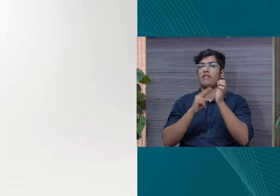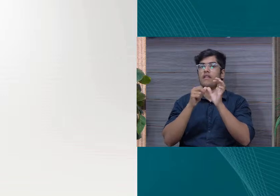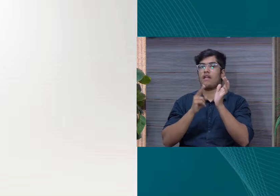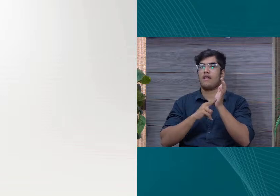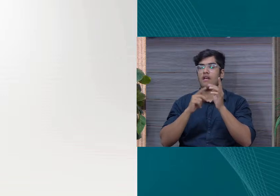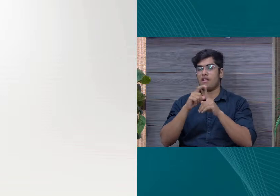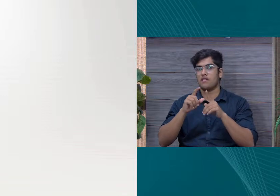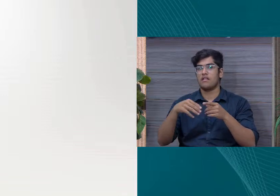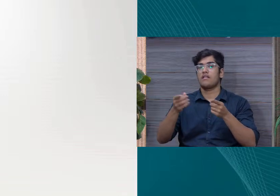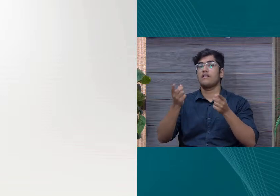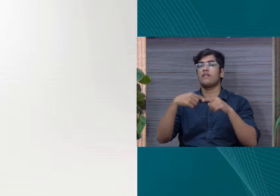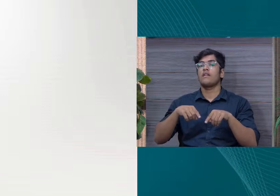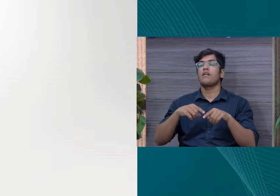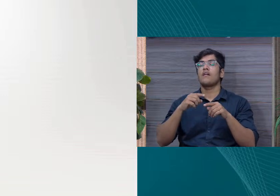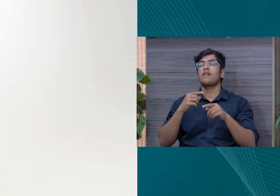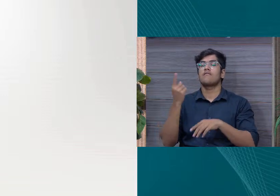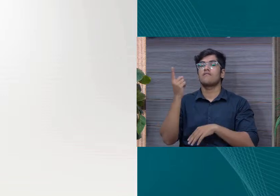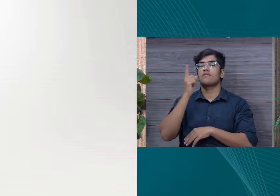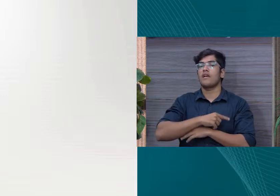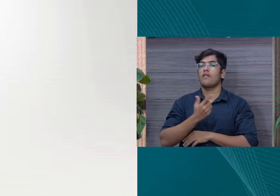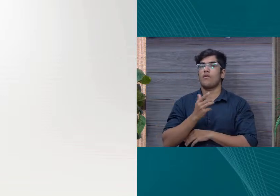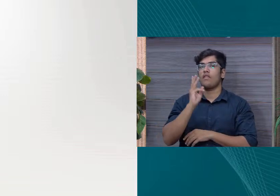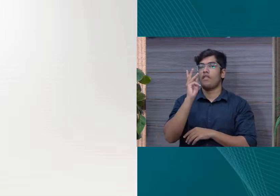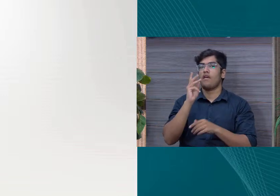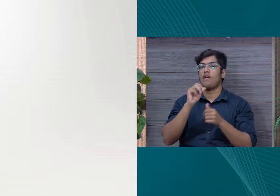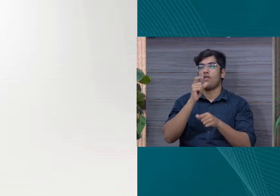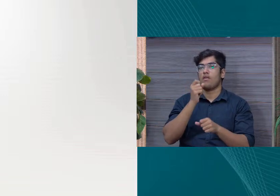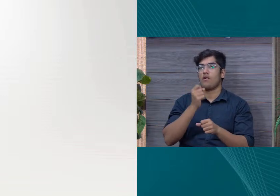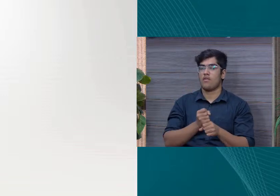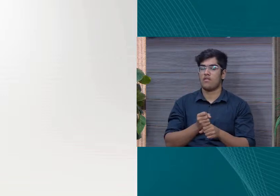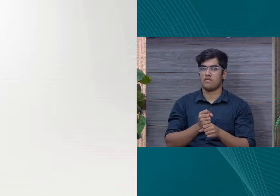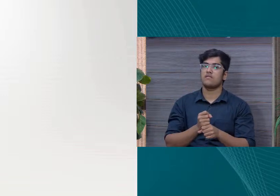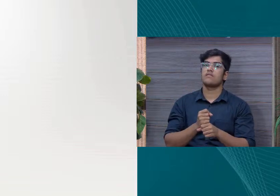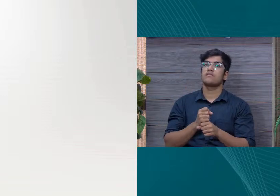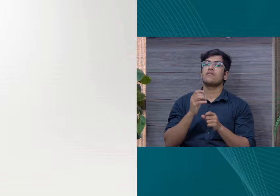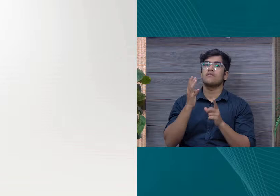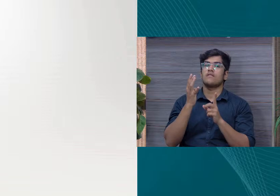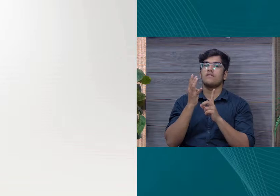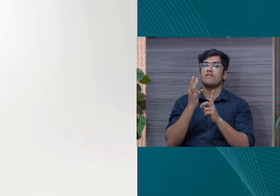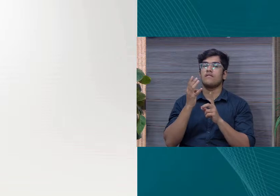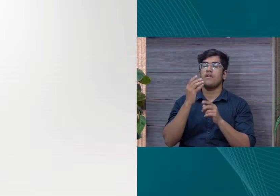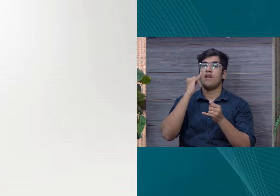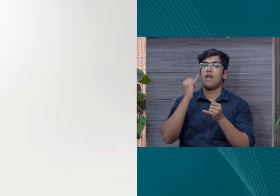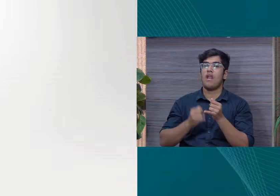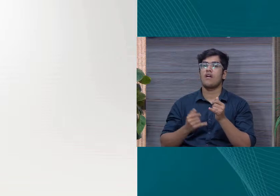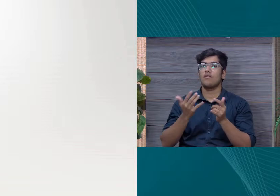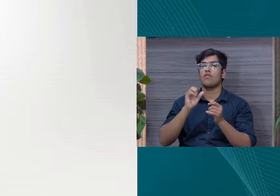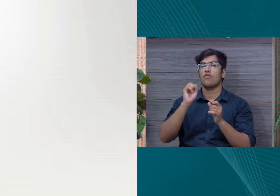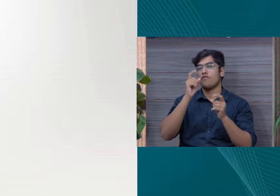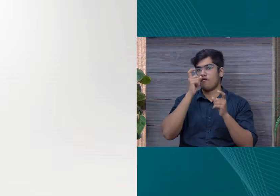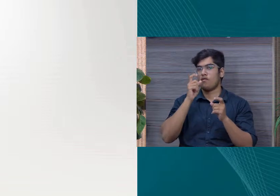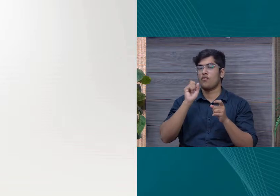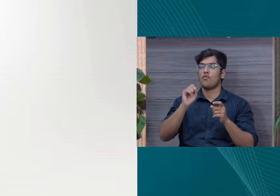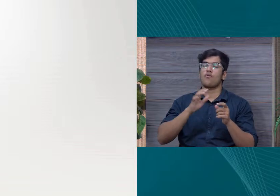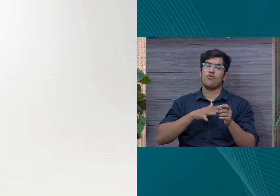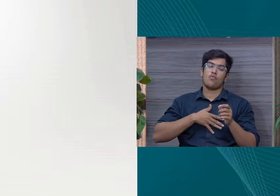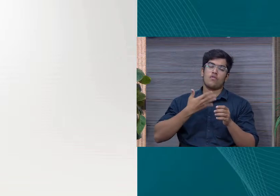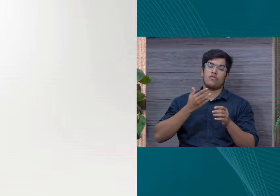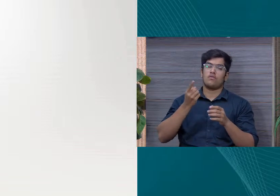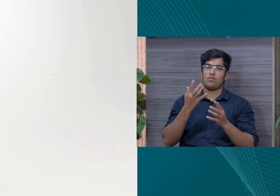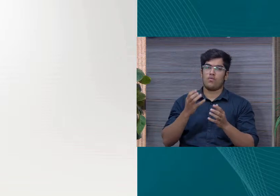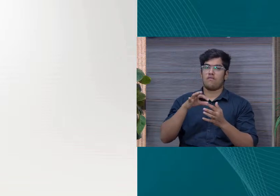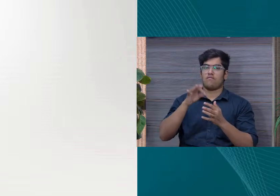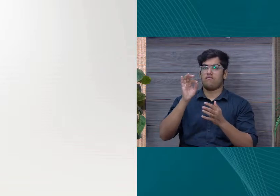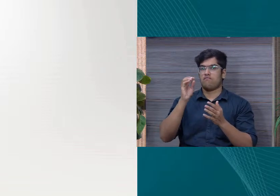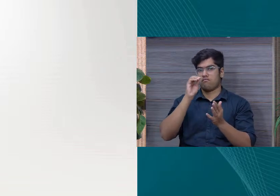is 3rd of August 2022, and lastly please put your photograph. This is optional, but if you'll